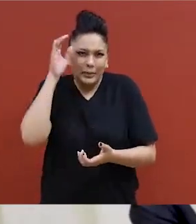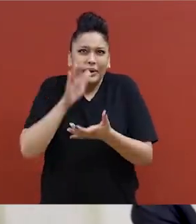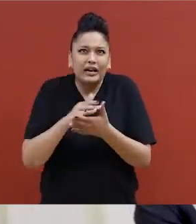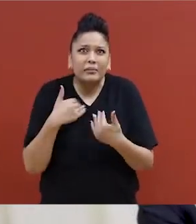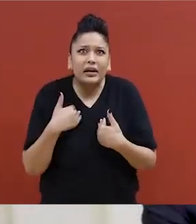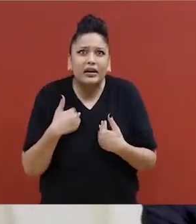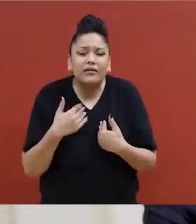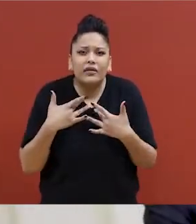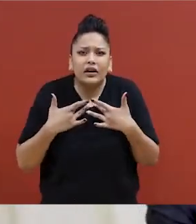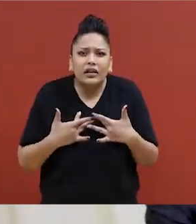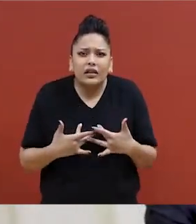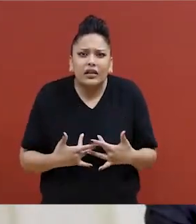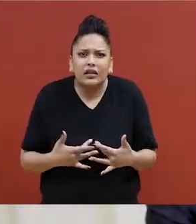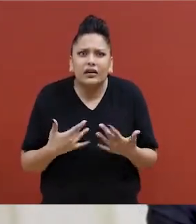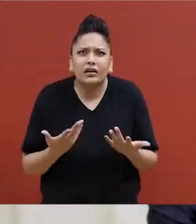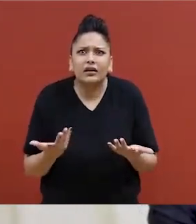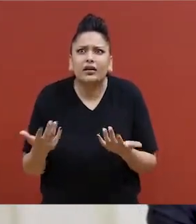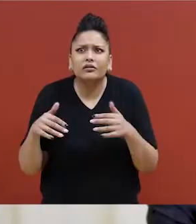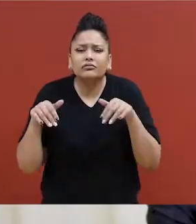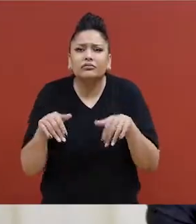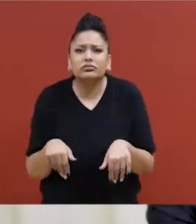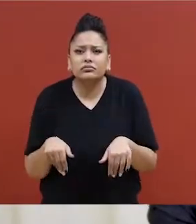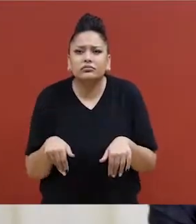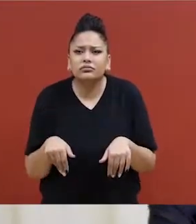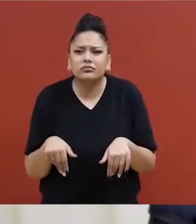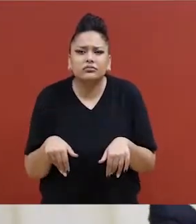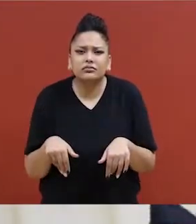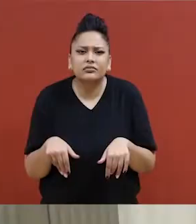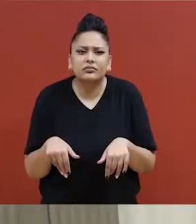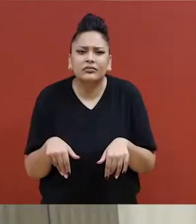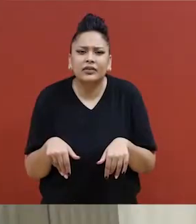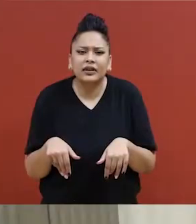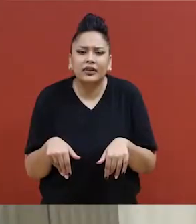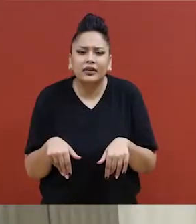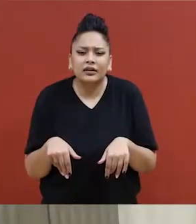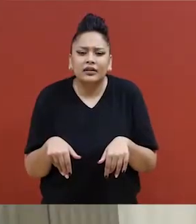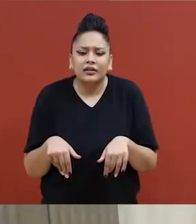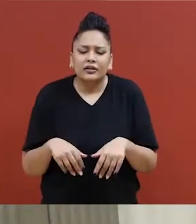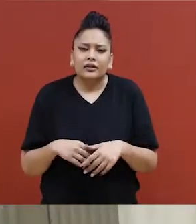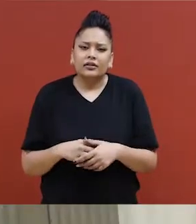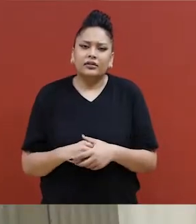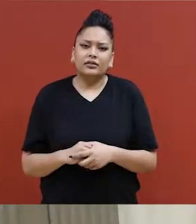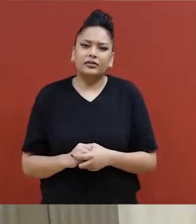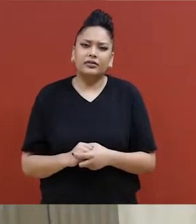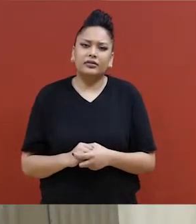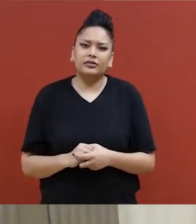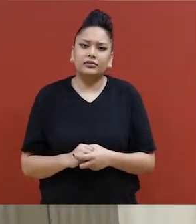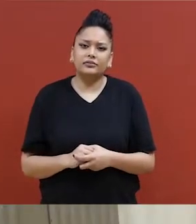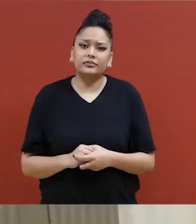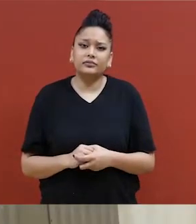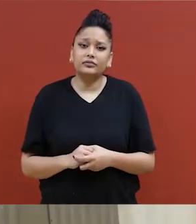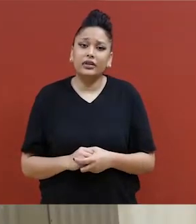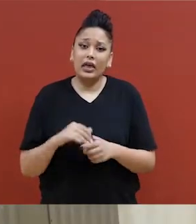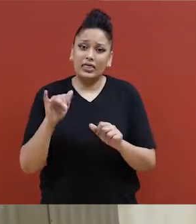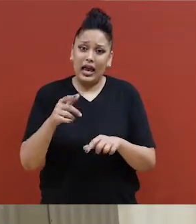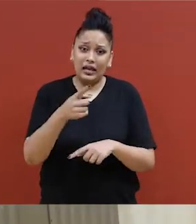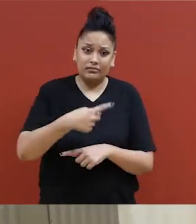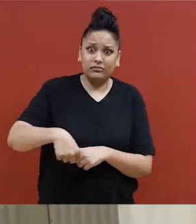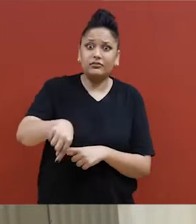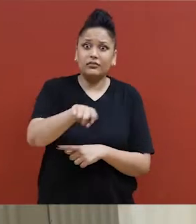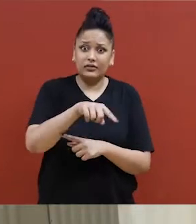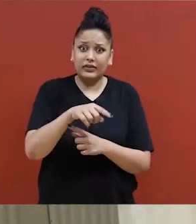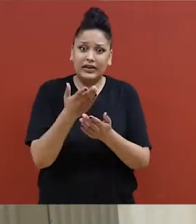with this if you're not going to believe me? Those are things that can